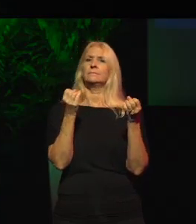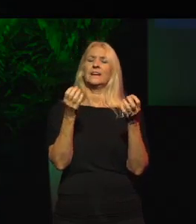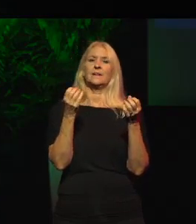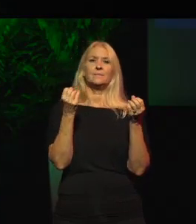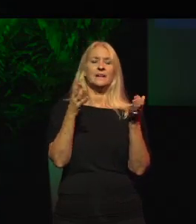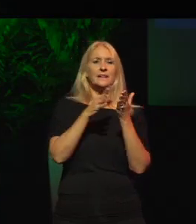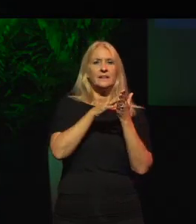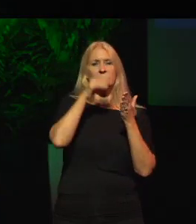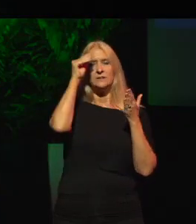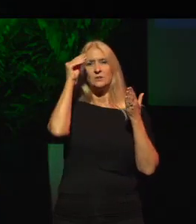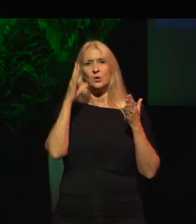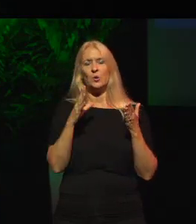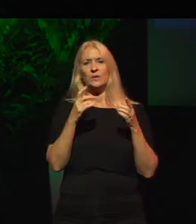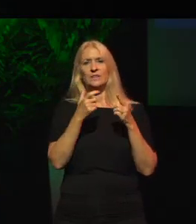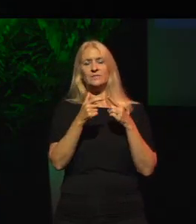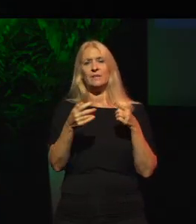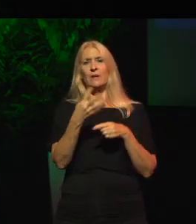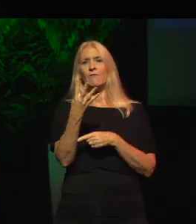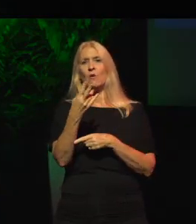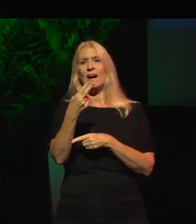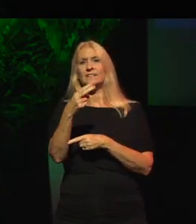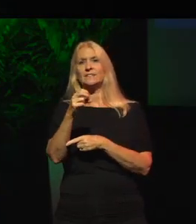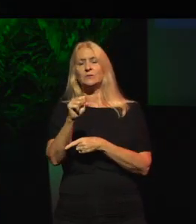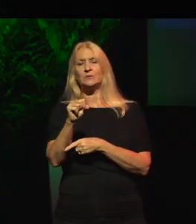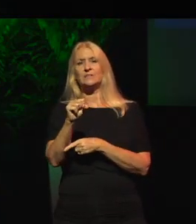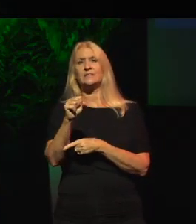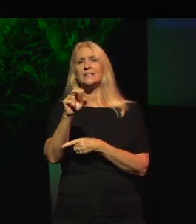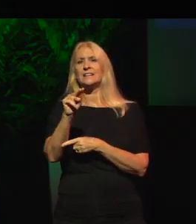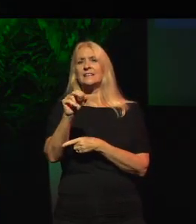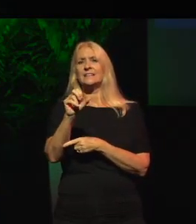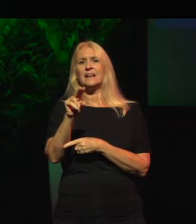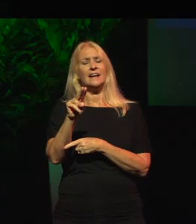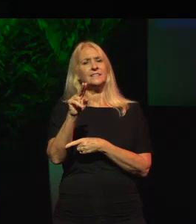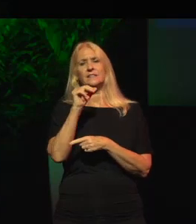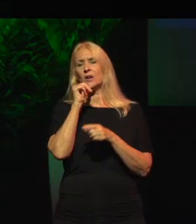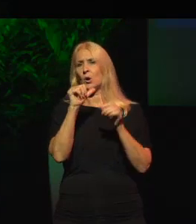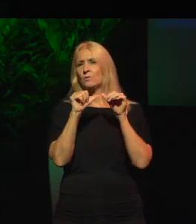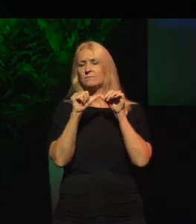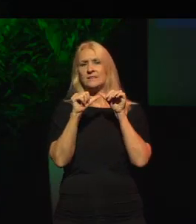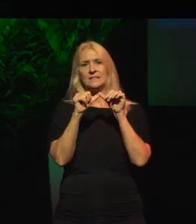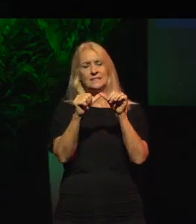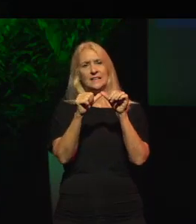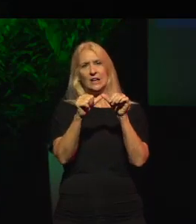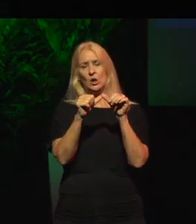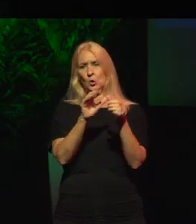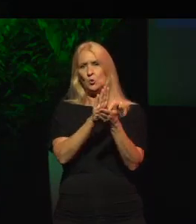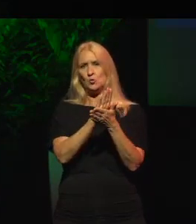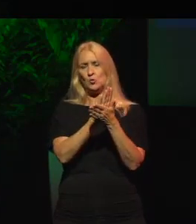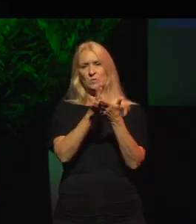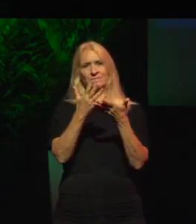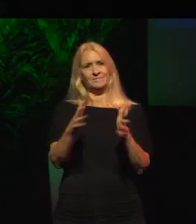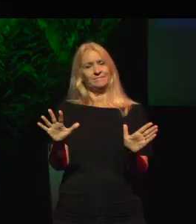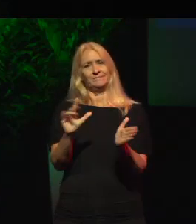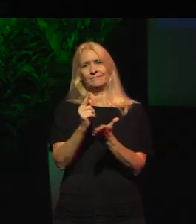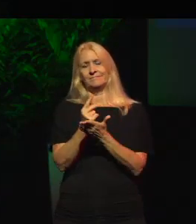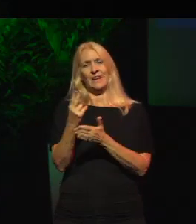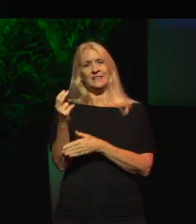of students from the four high schools in Nassau don't pursue post-secondary education